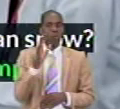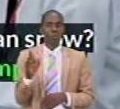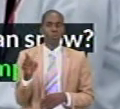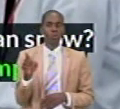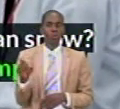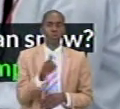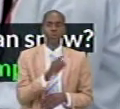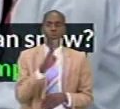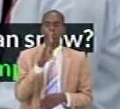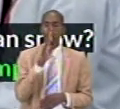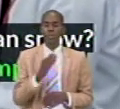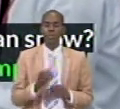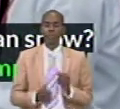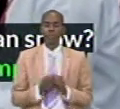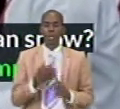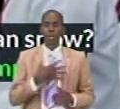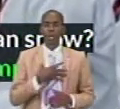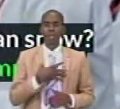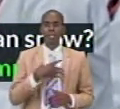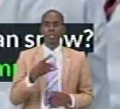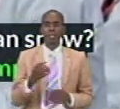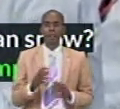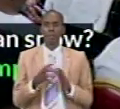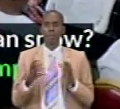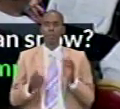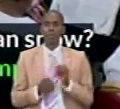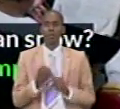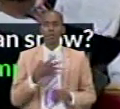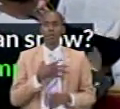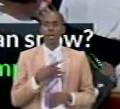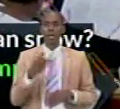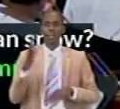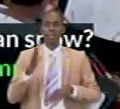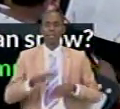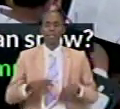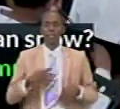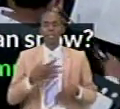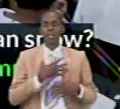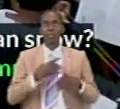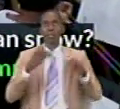would you be white how much